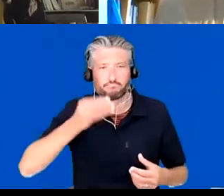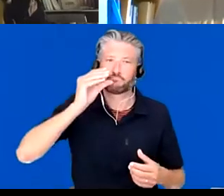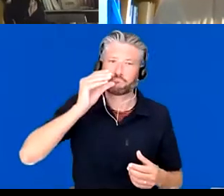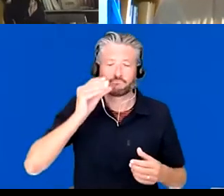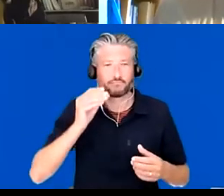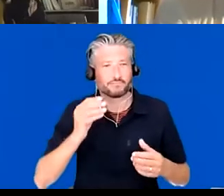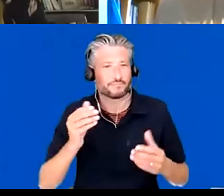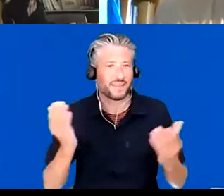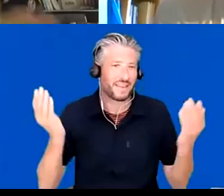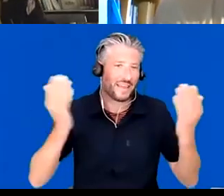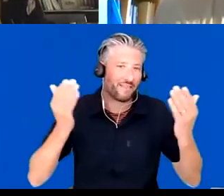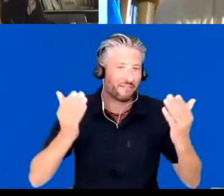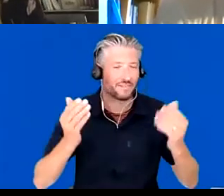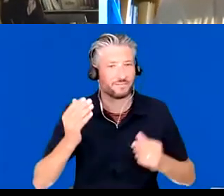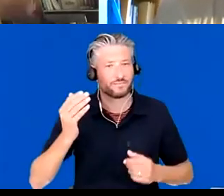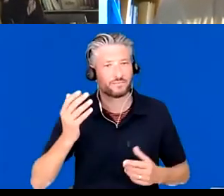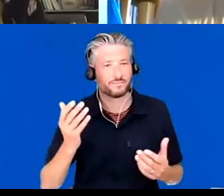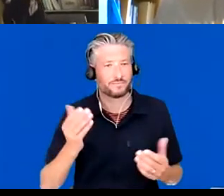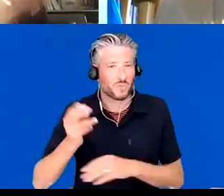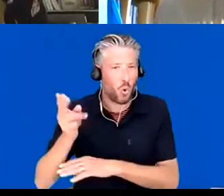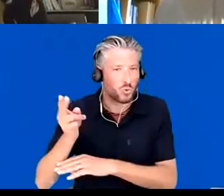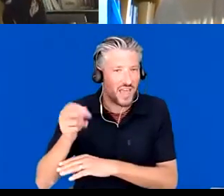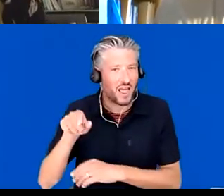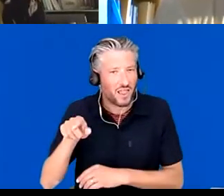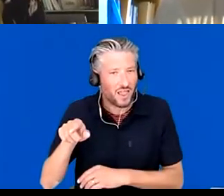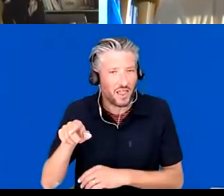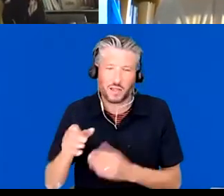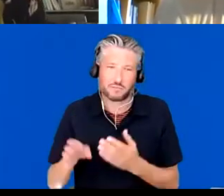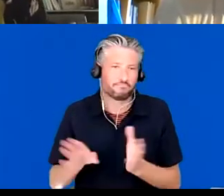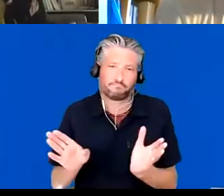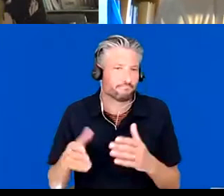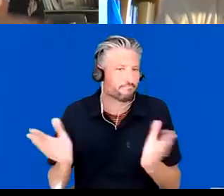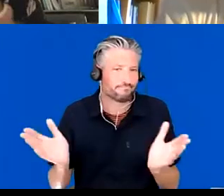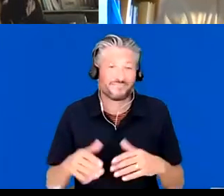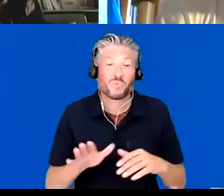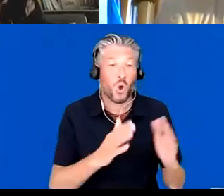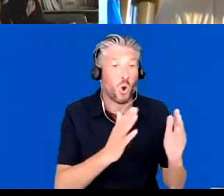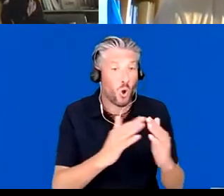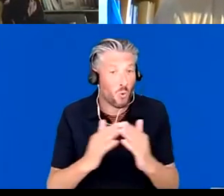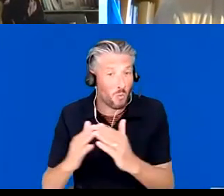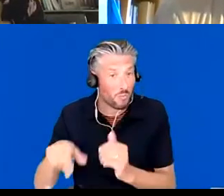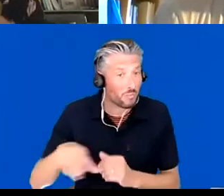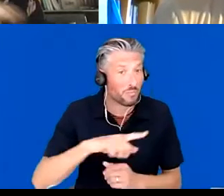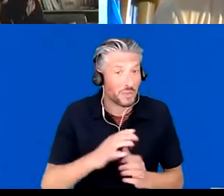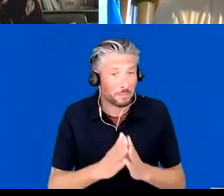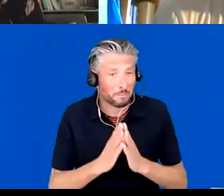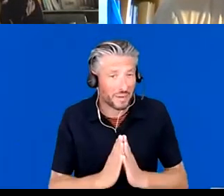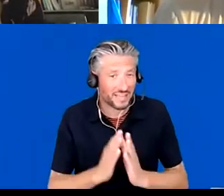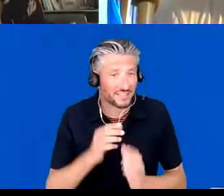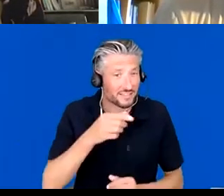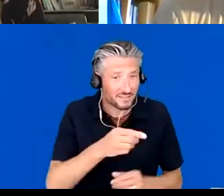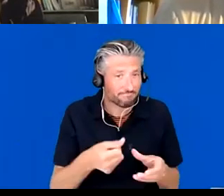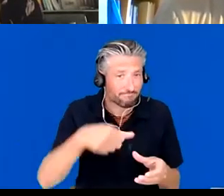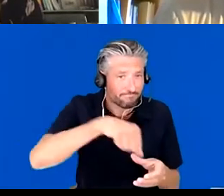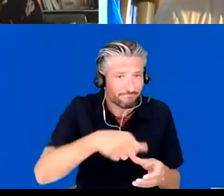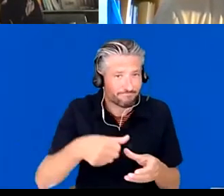So we all asked people, could you please get a drink? And then we cheered to each other. That was nice. And afterwards we moved people to breakout